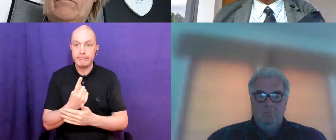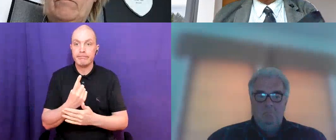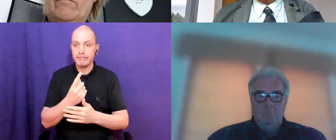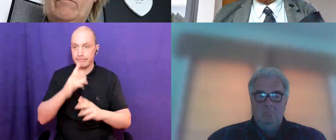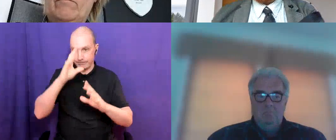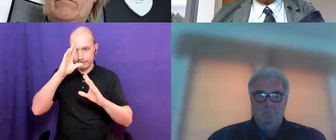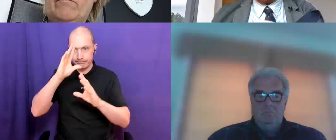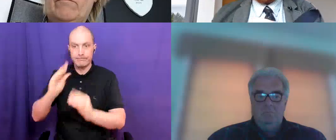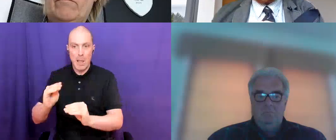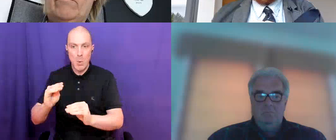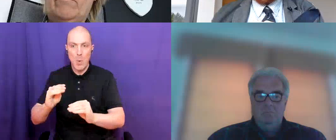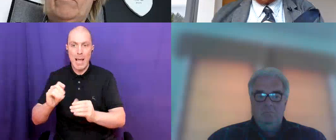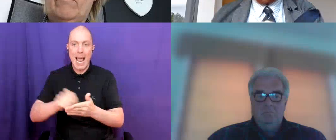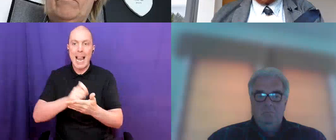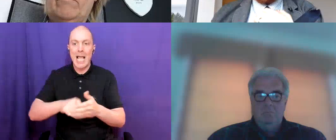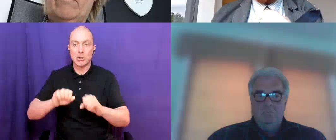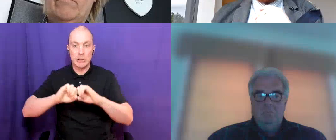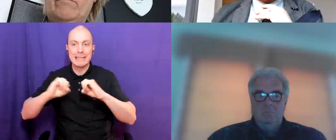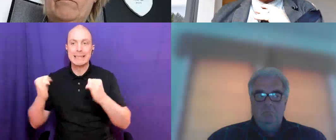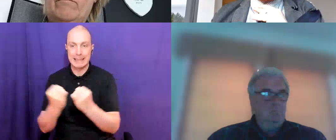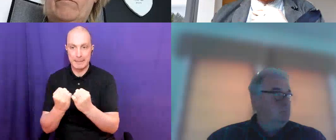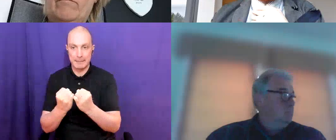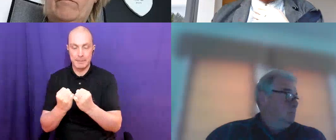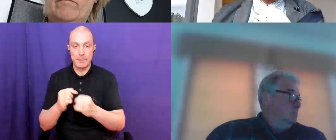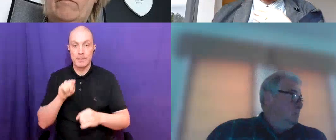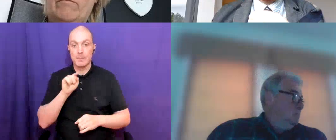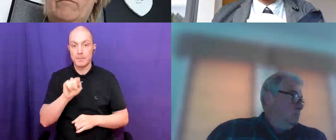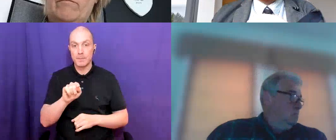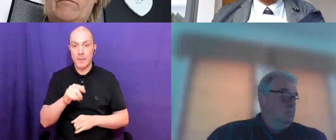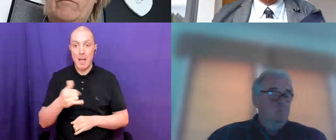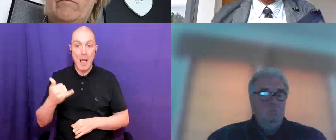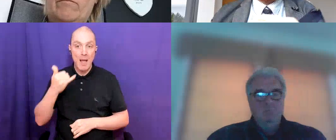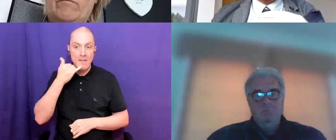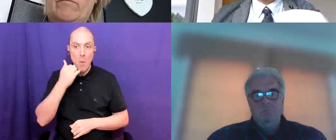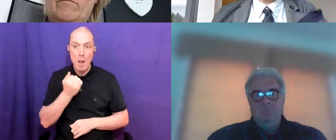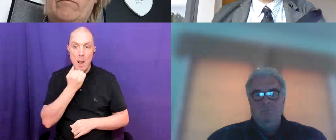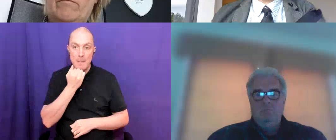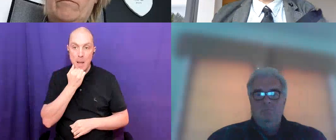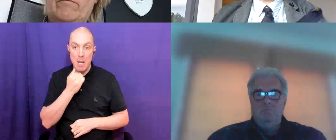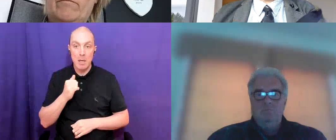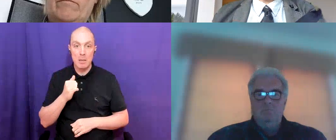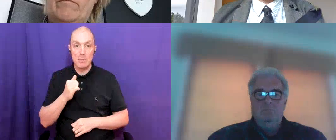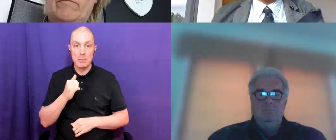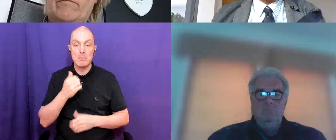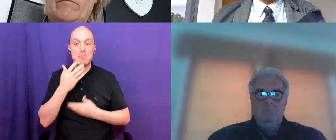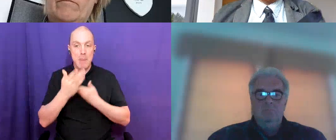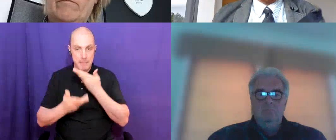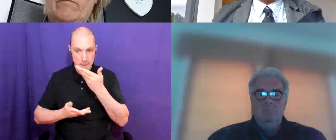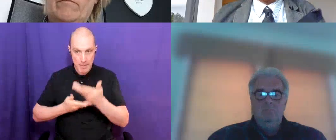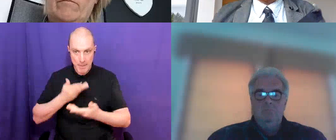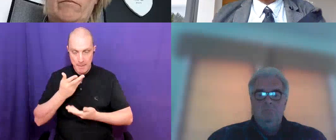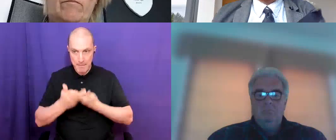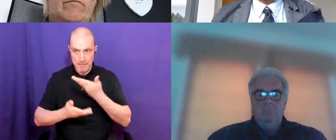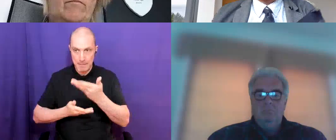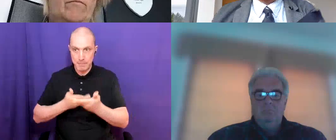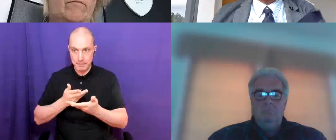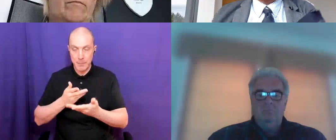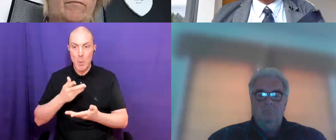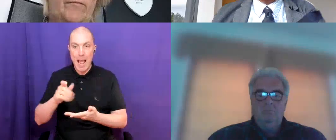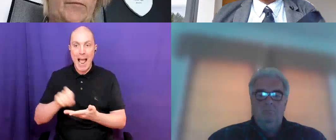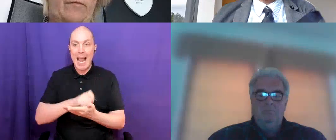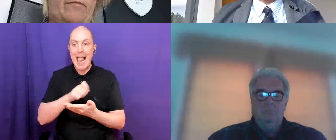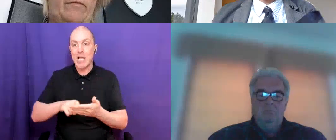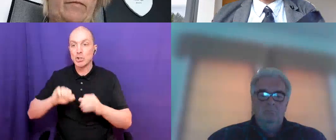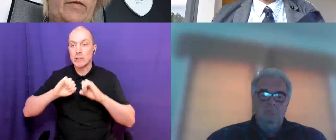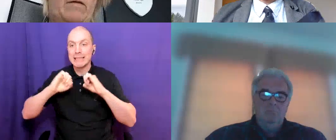on 01698 45 5745 and the election team will bring any issues to my